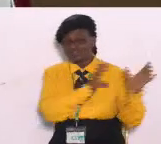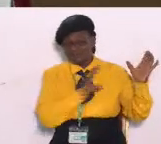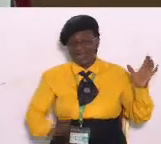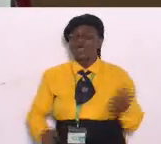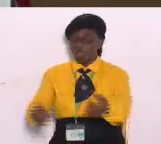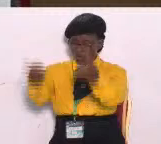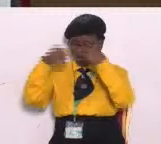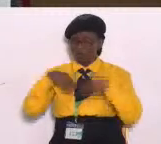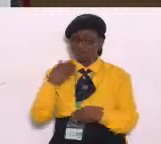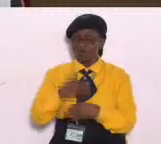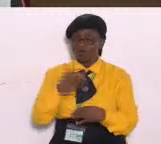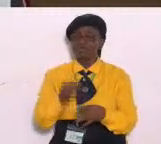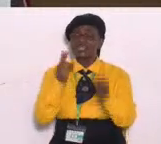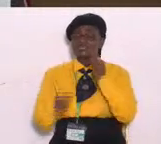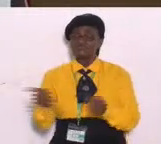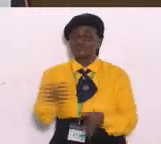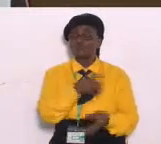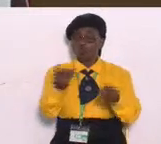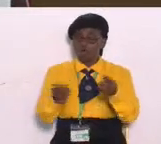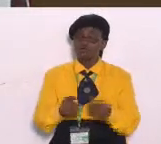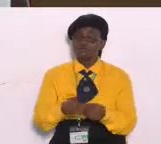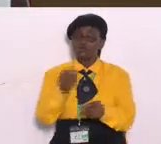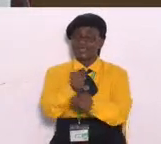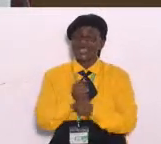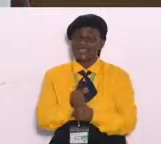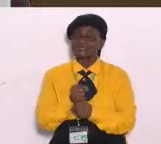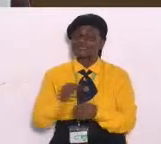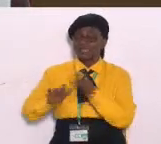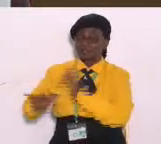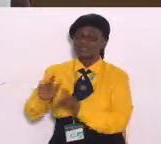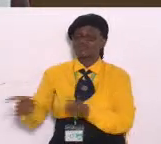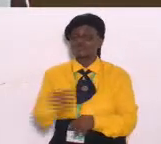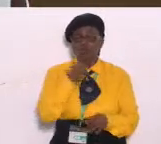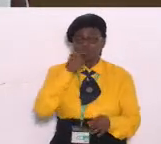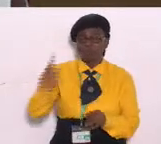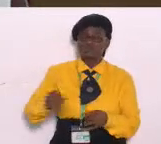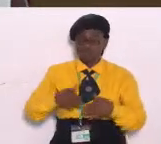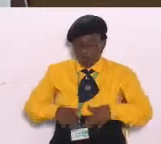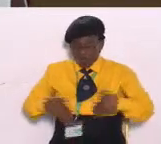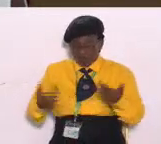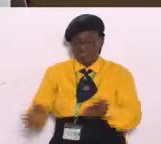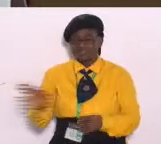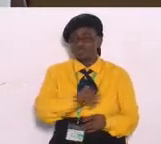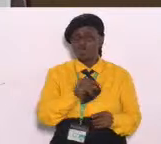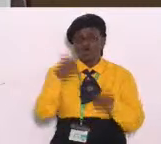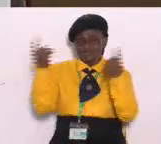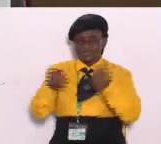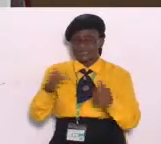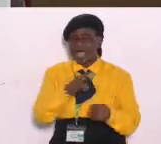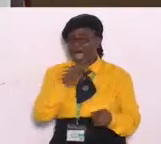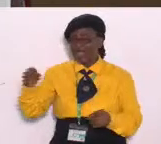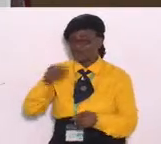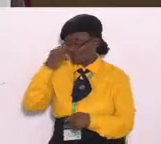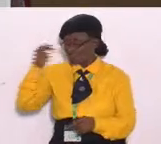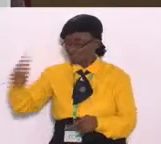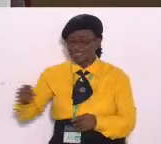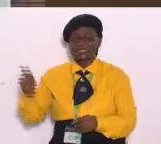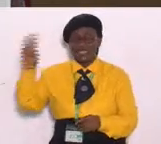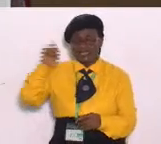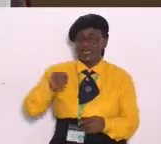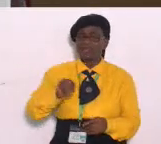If you want to obtain mercy, you must confess your sins, you must forsake them, then you will